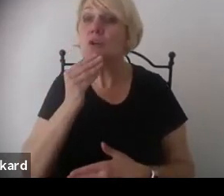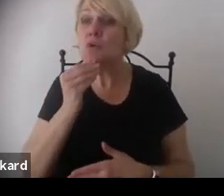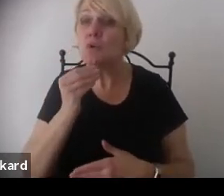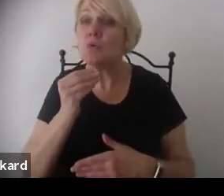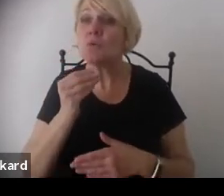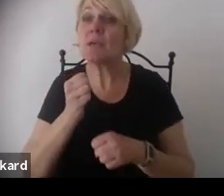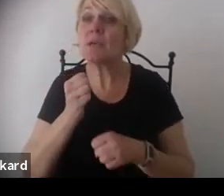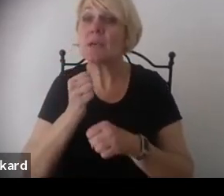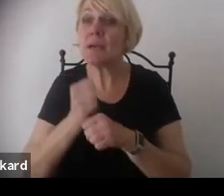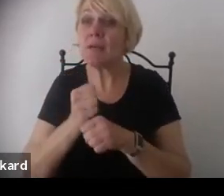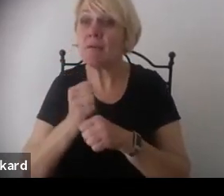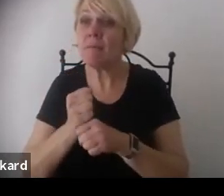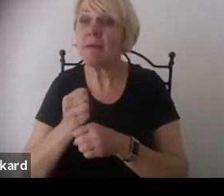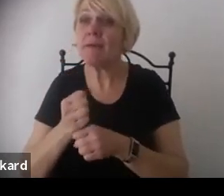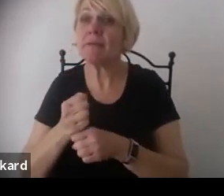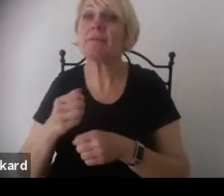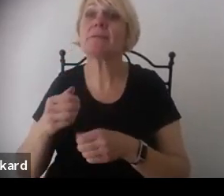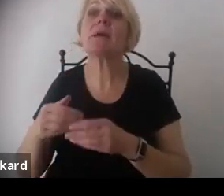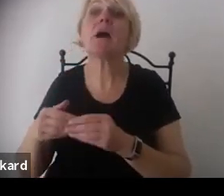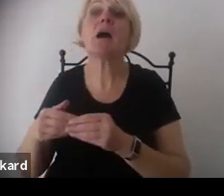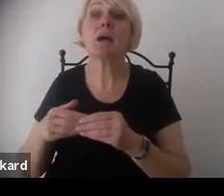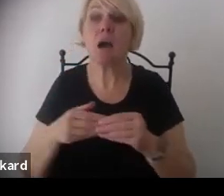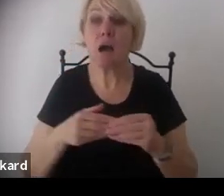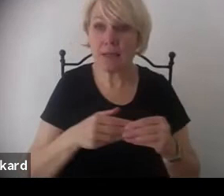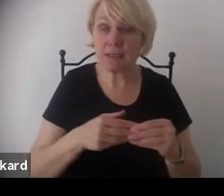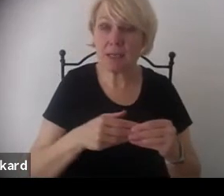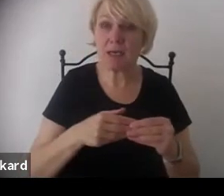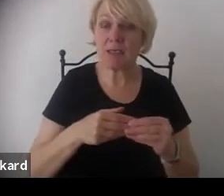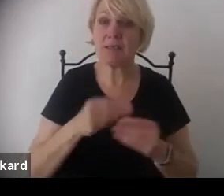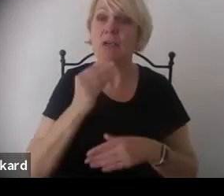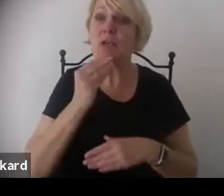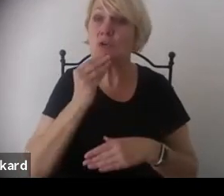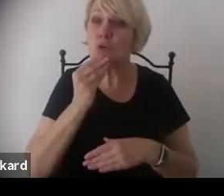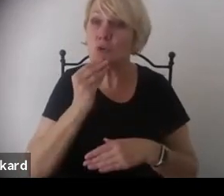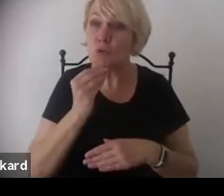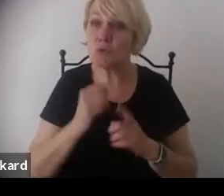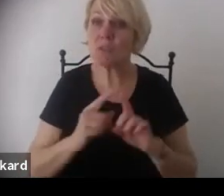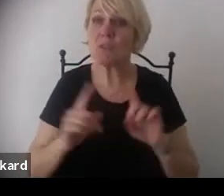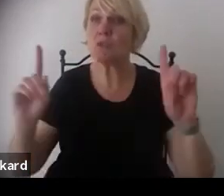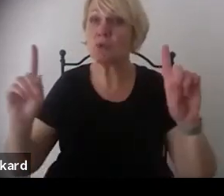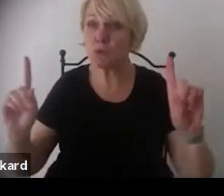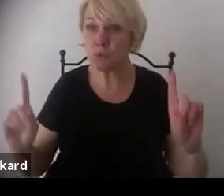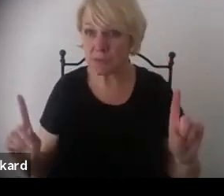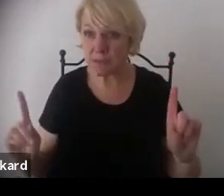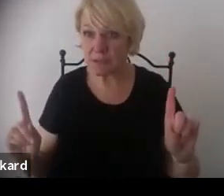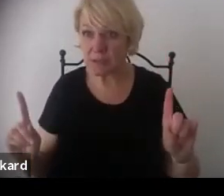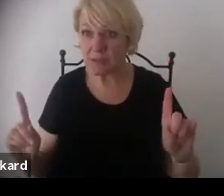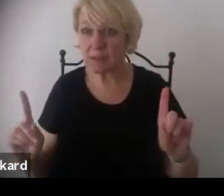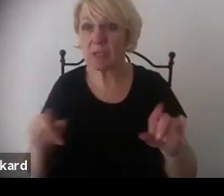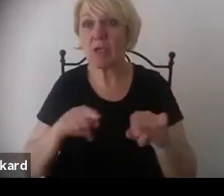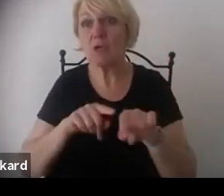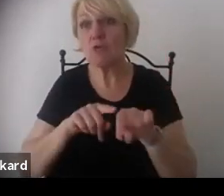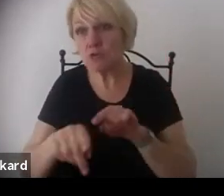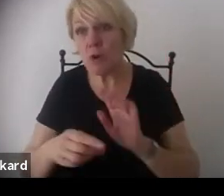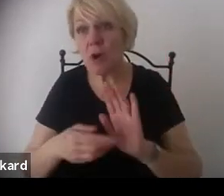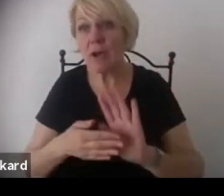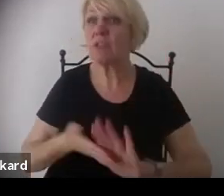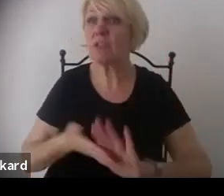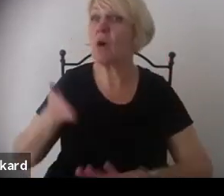social distancing, it's obviously good to get out, where you can meet with family and friends,